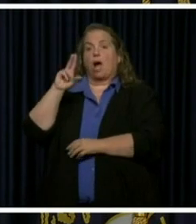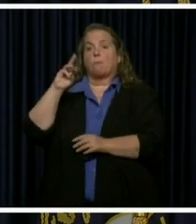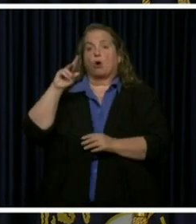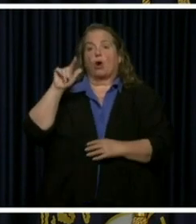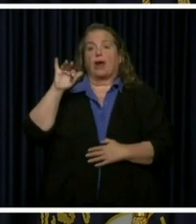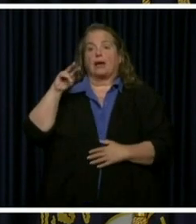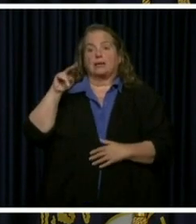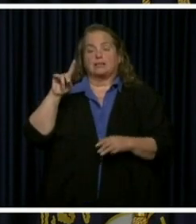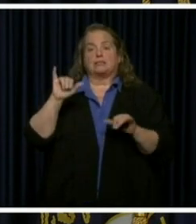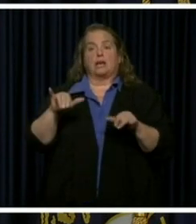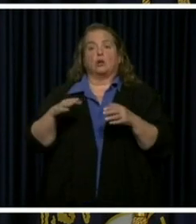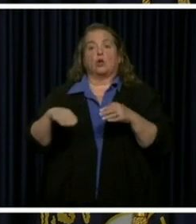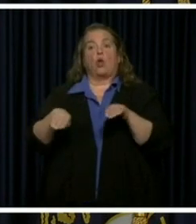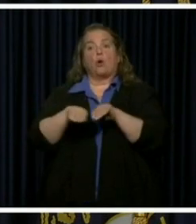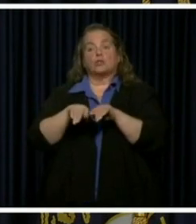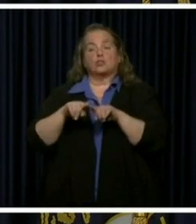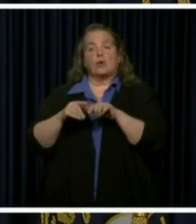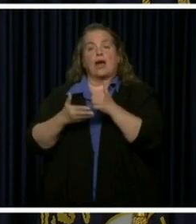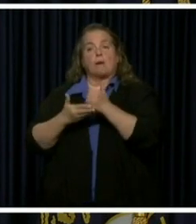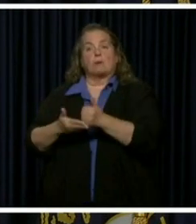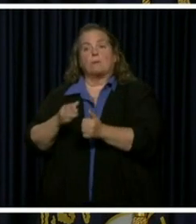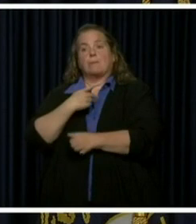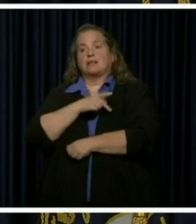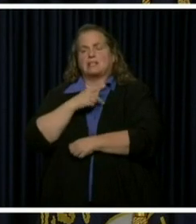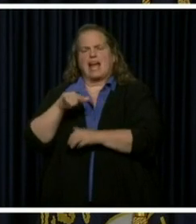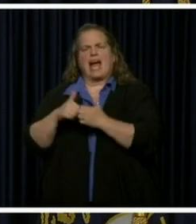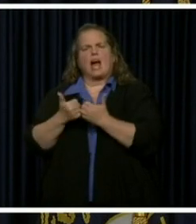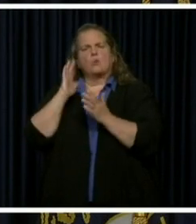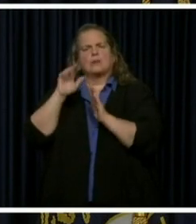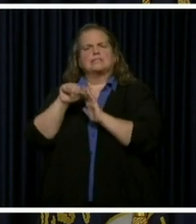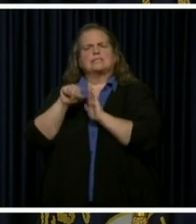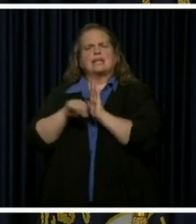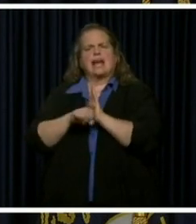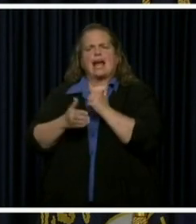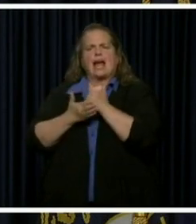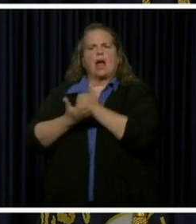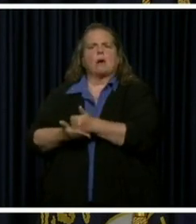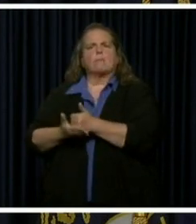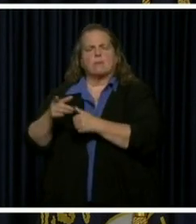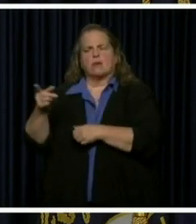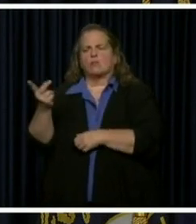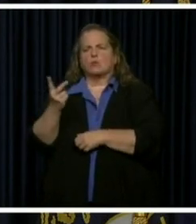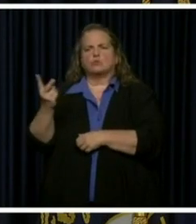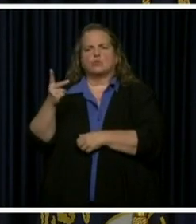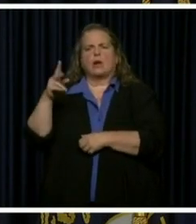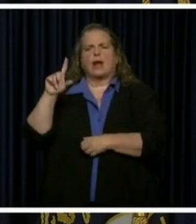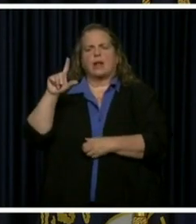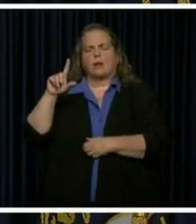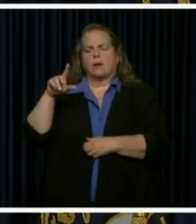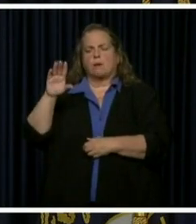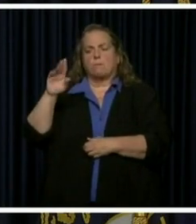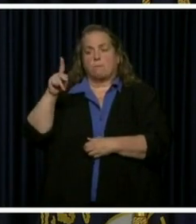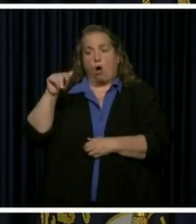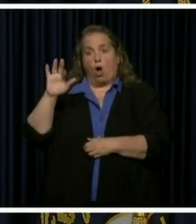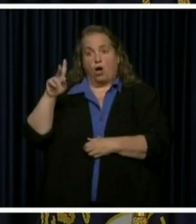acuity patients, how will the state assist them in recovering lost revenue? And will the state help out county governments who rely on them as part of transient